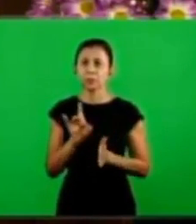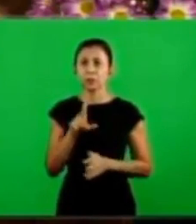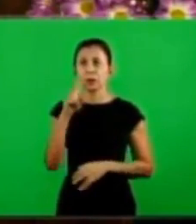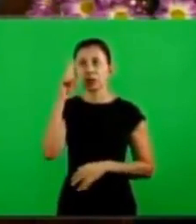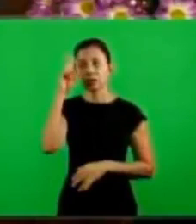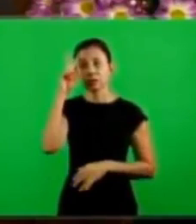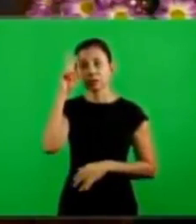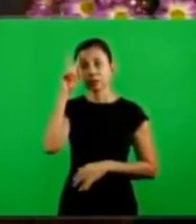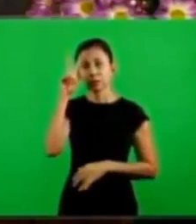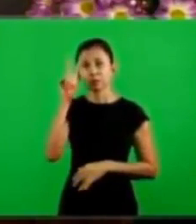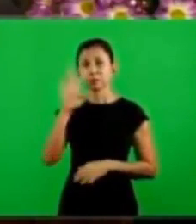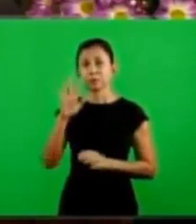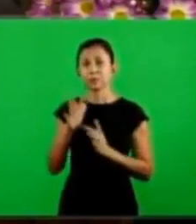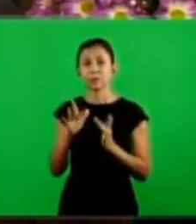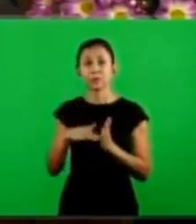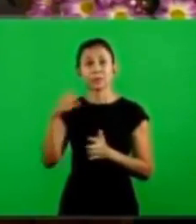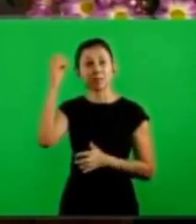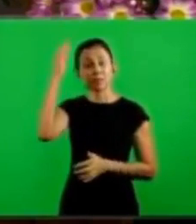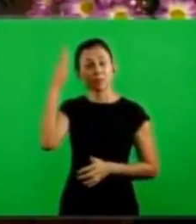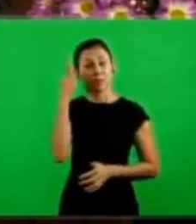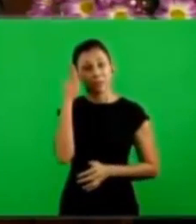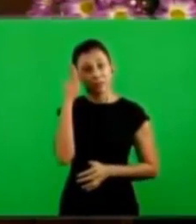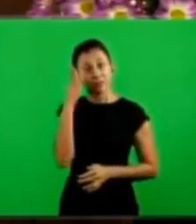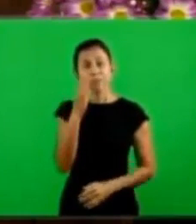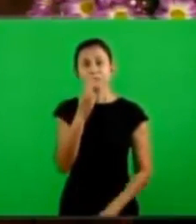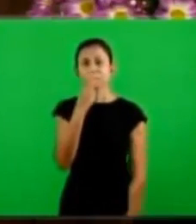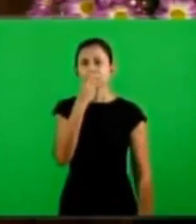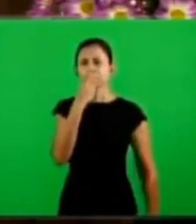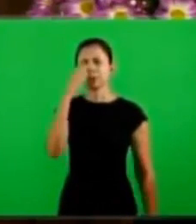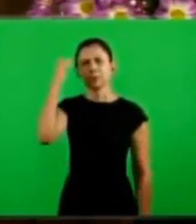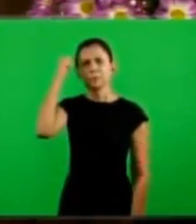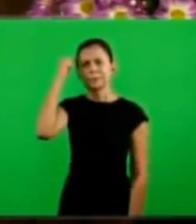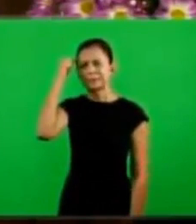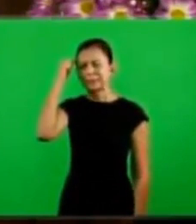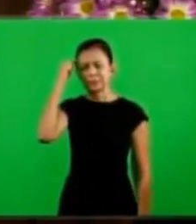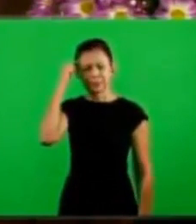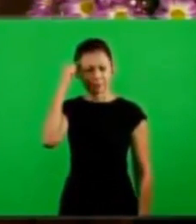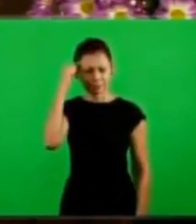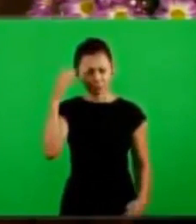Jesus have to reveal himself. And she thought